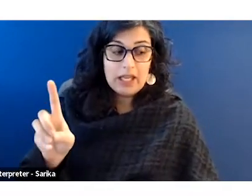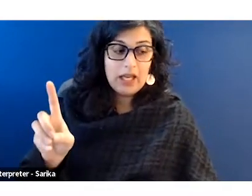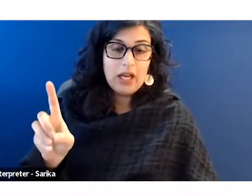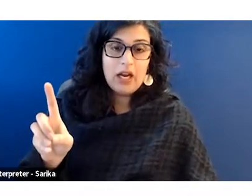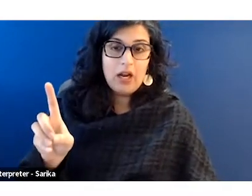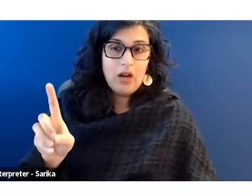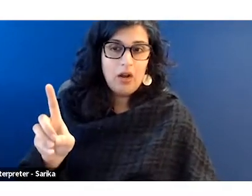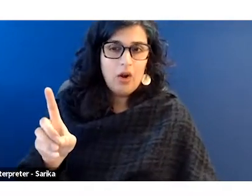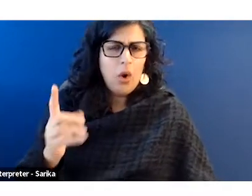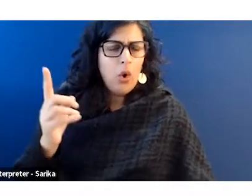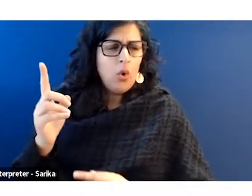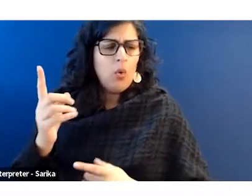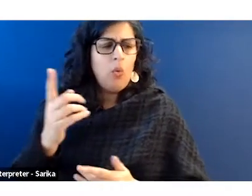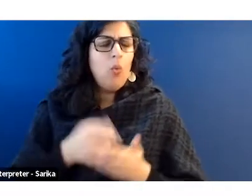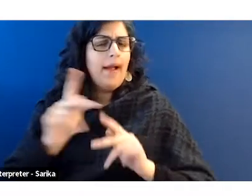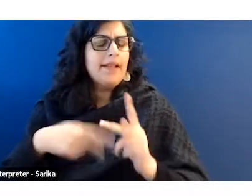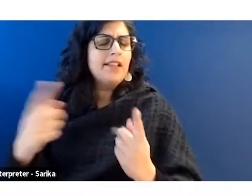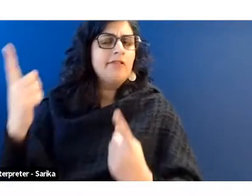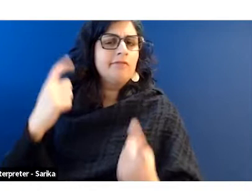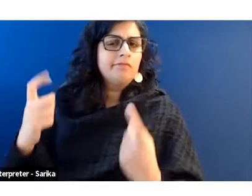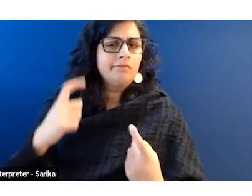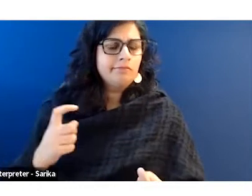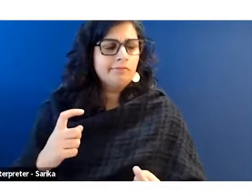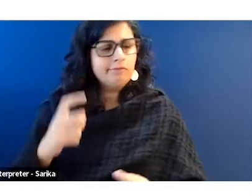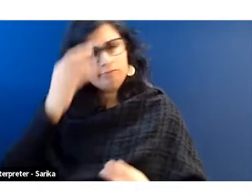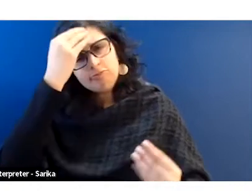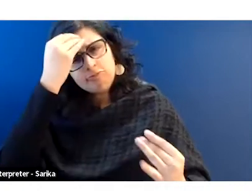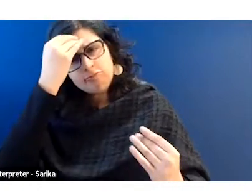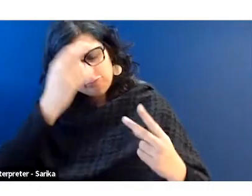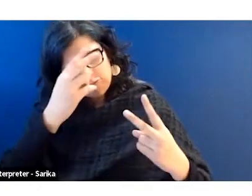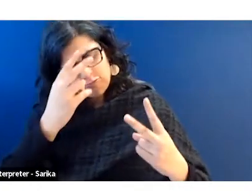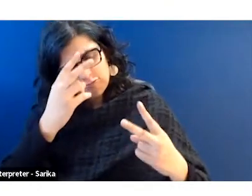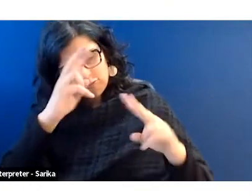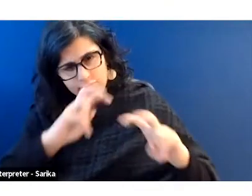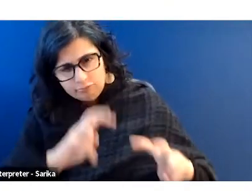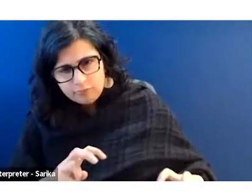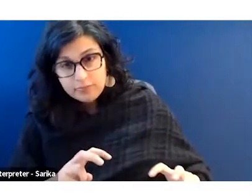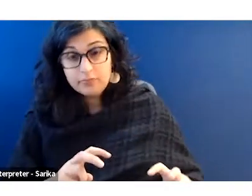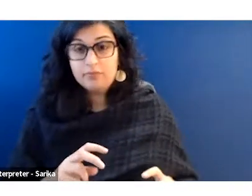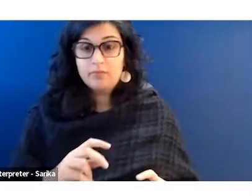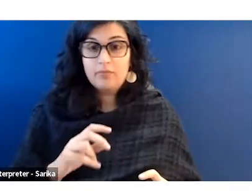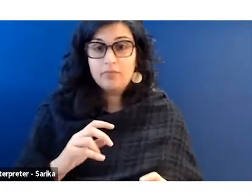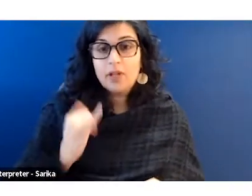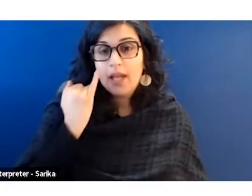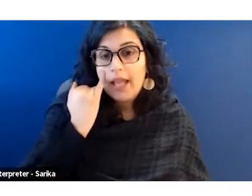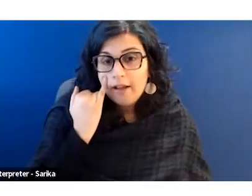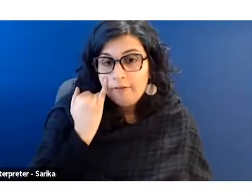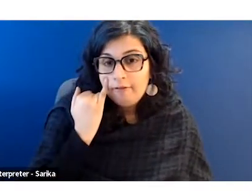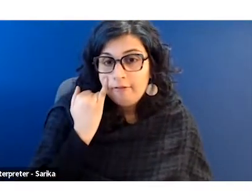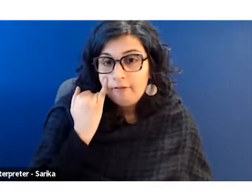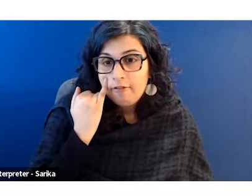what questions should they be asking themselves to check whether modular design is,